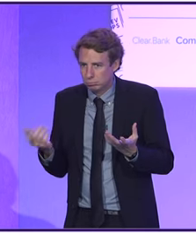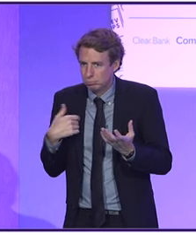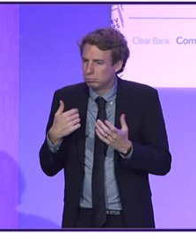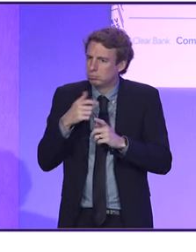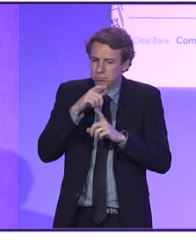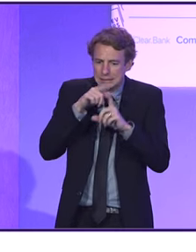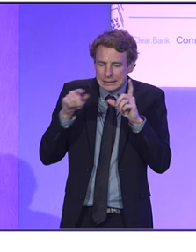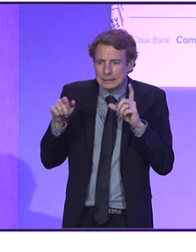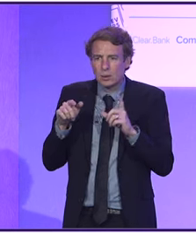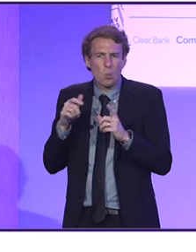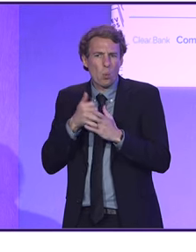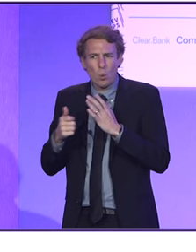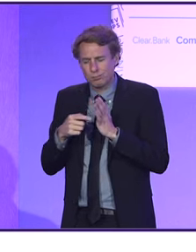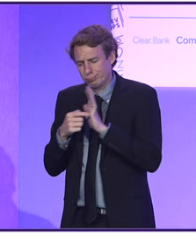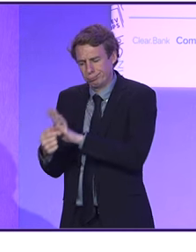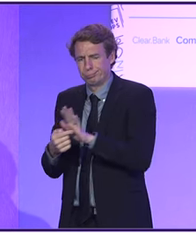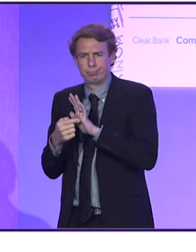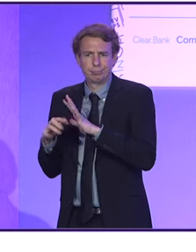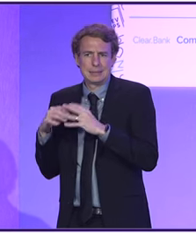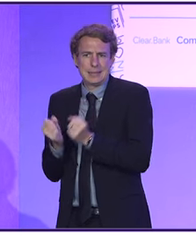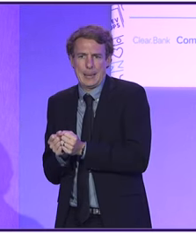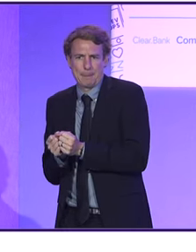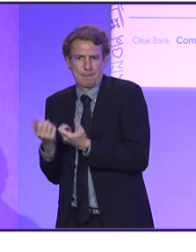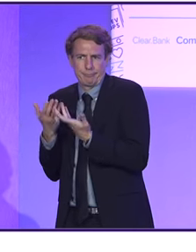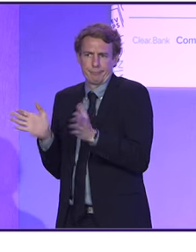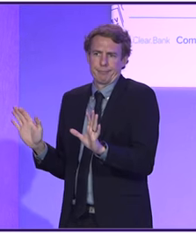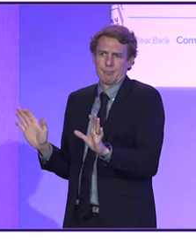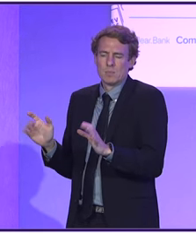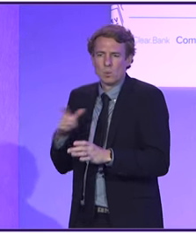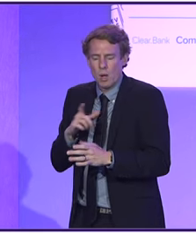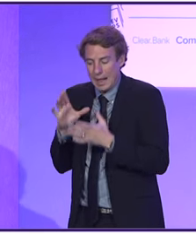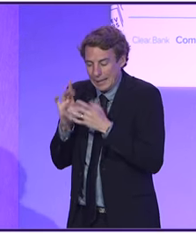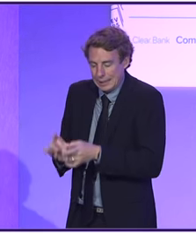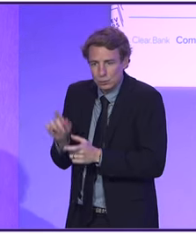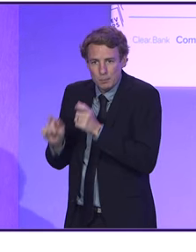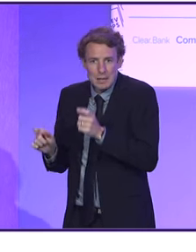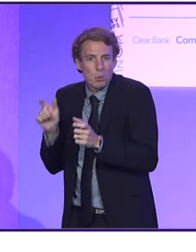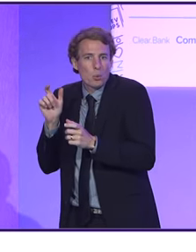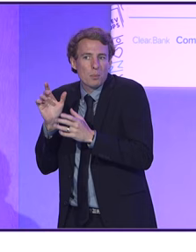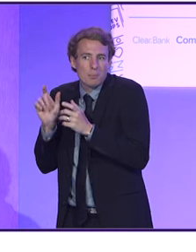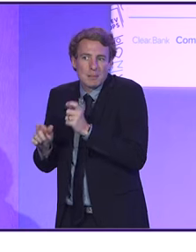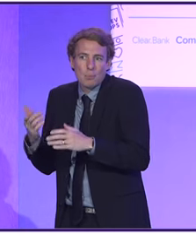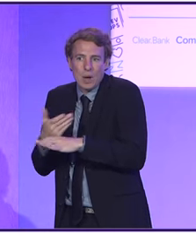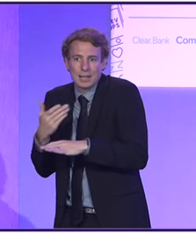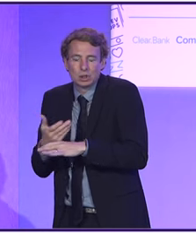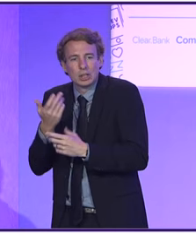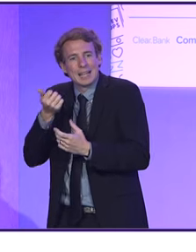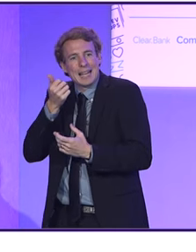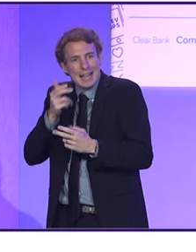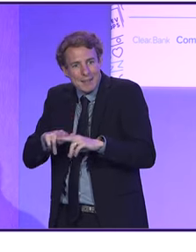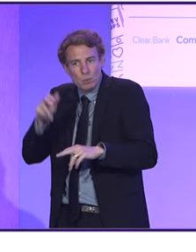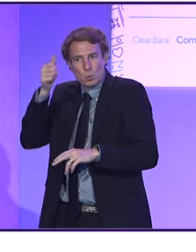never a secret from the team, because this is all based on people and people's actions. And if you know you're being watched, I can't remember what's coming up next. Oh,